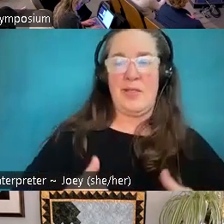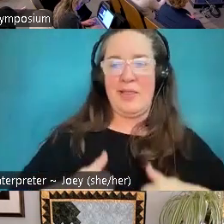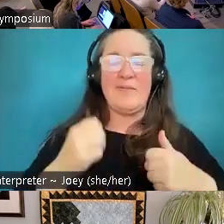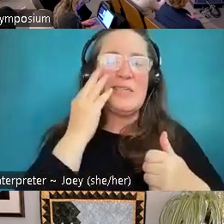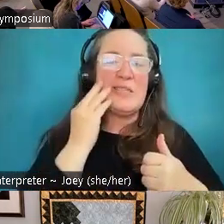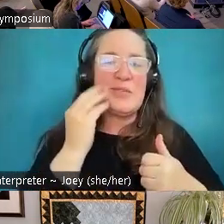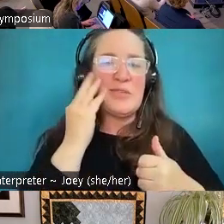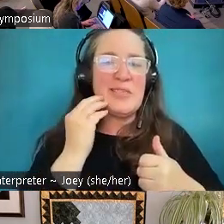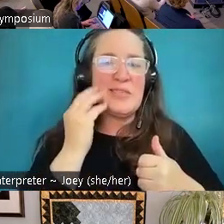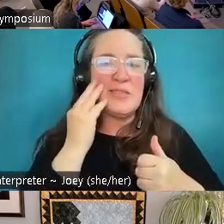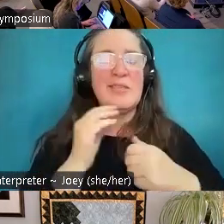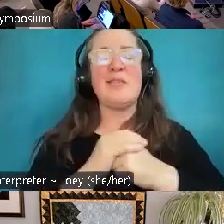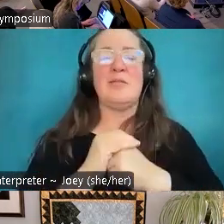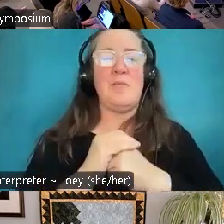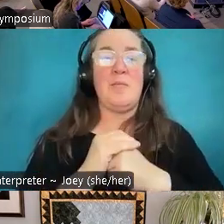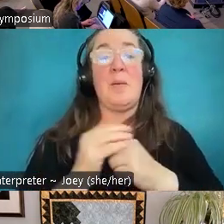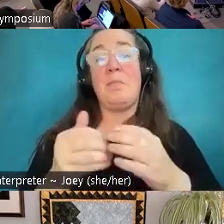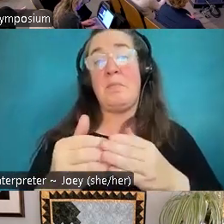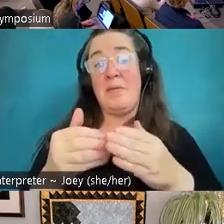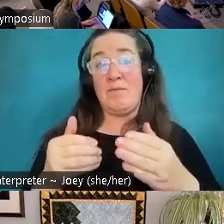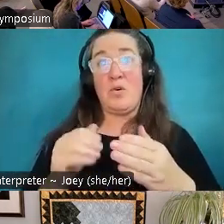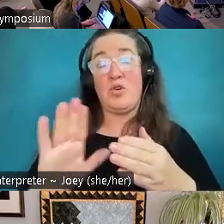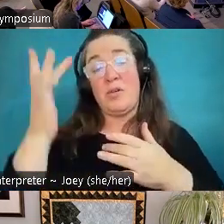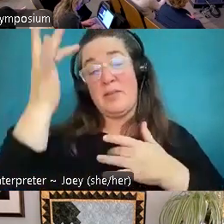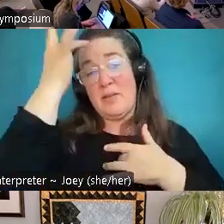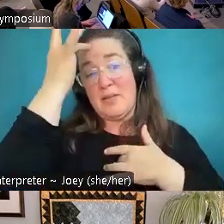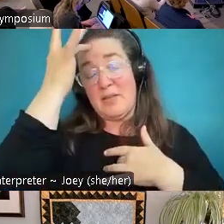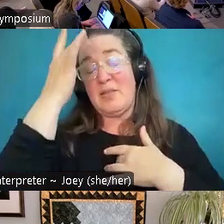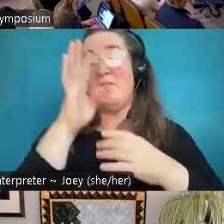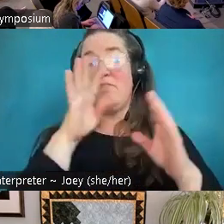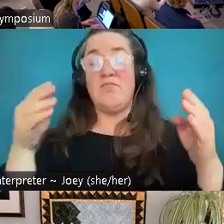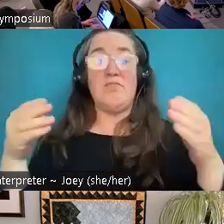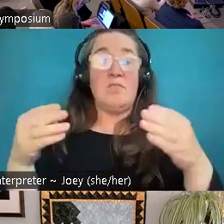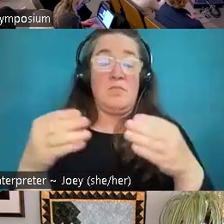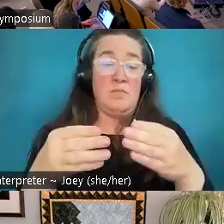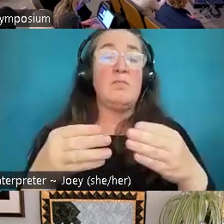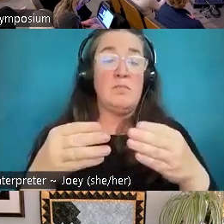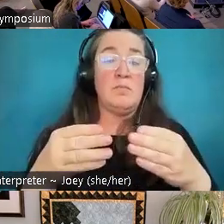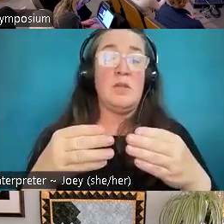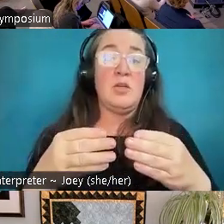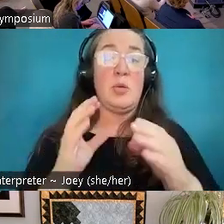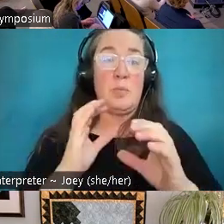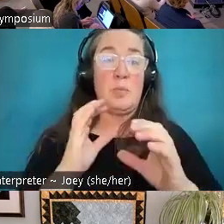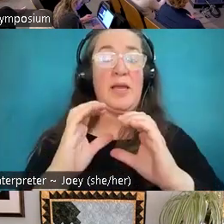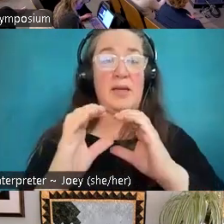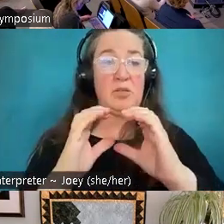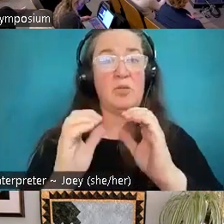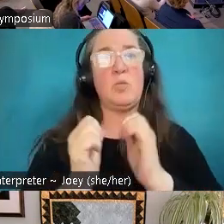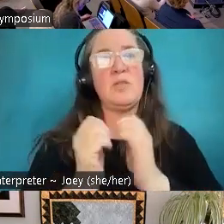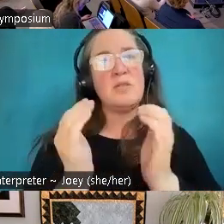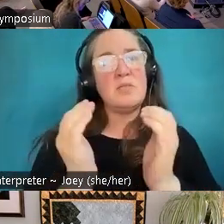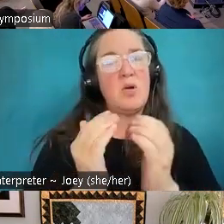Before her illness, Allison worked in communications while performing regularly as a classical flutist in small ensembles and